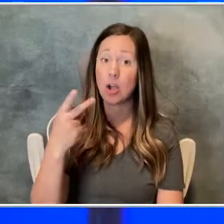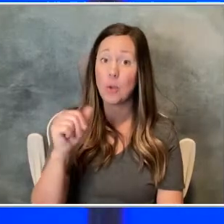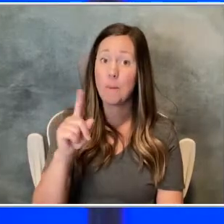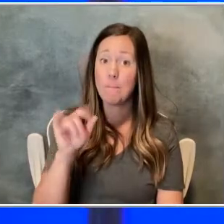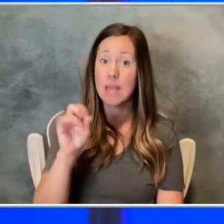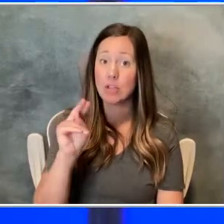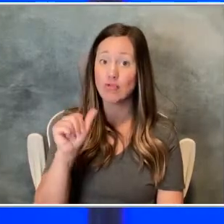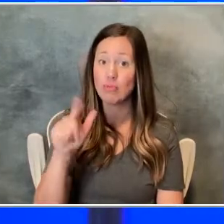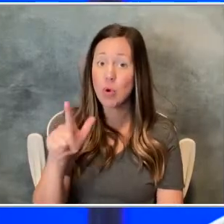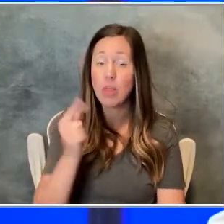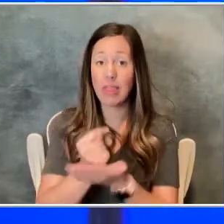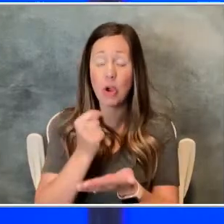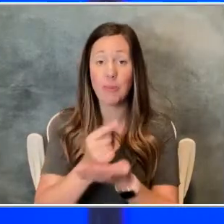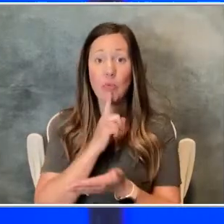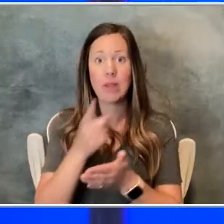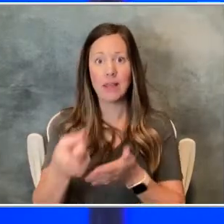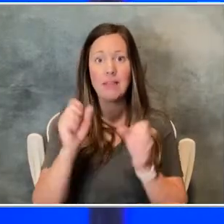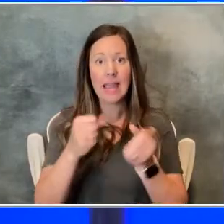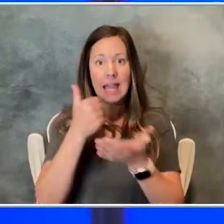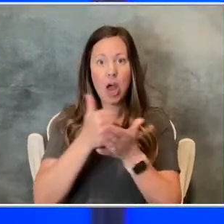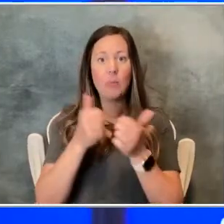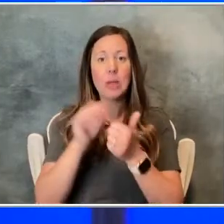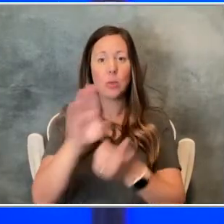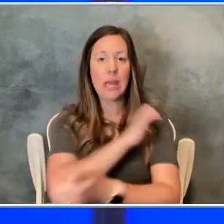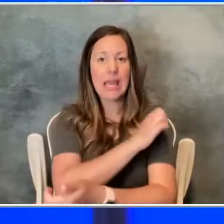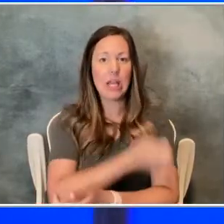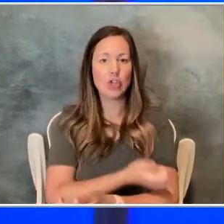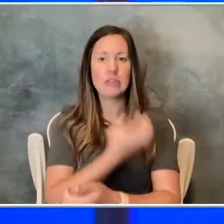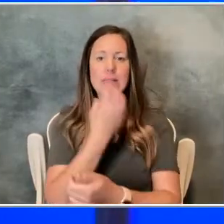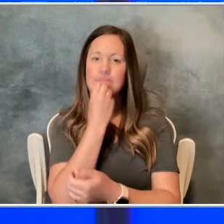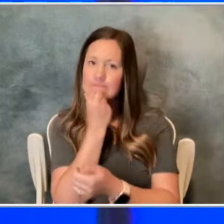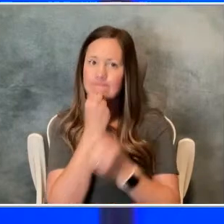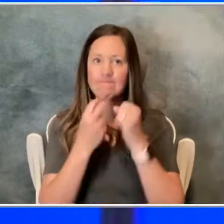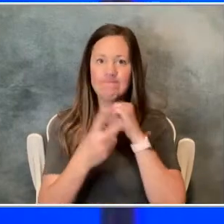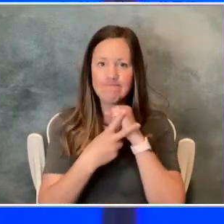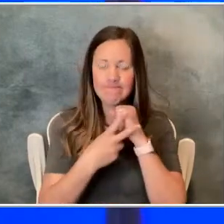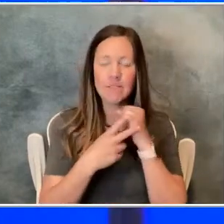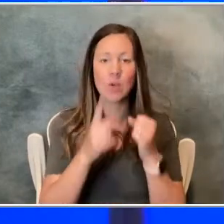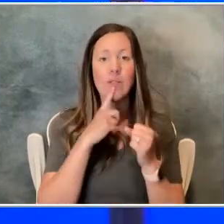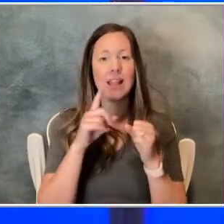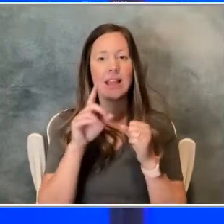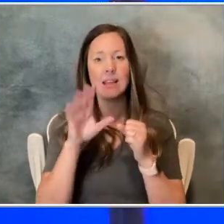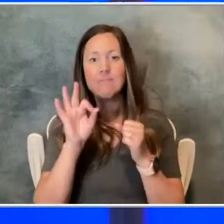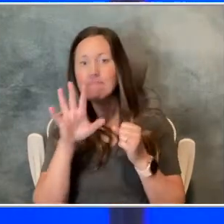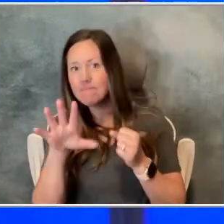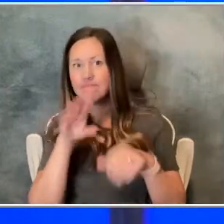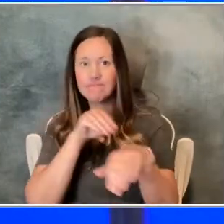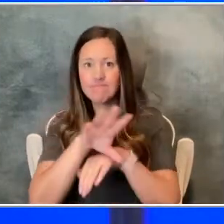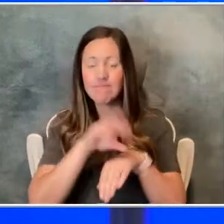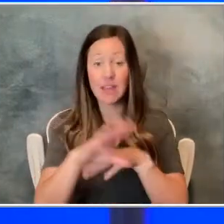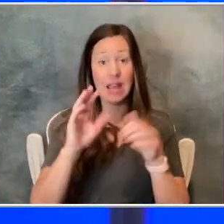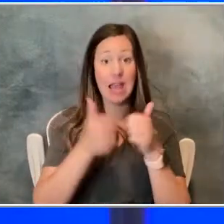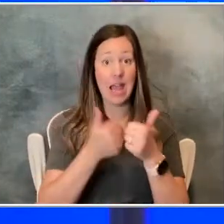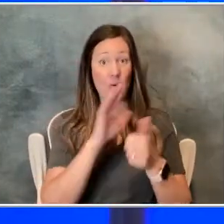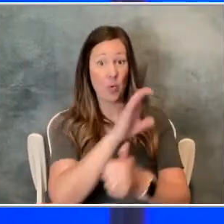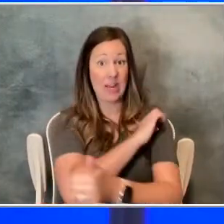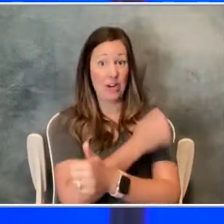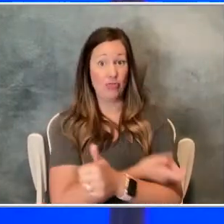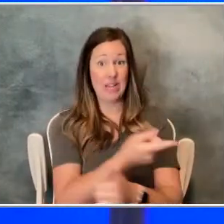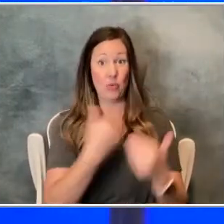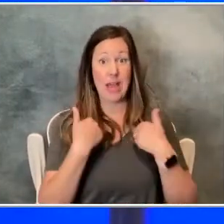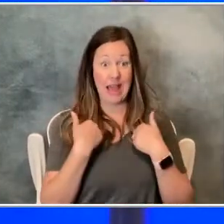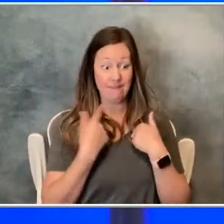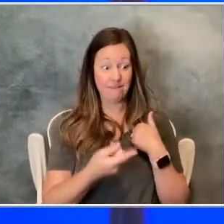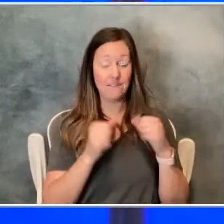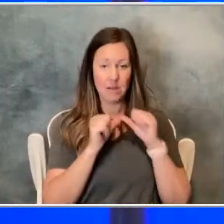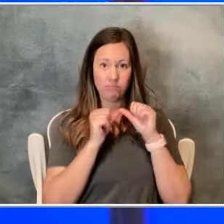with energy conservation. They can really give people tips and tricks about how to maintain the energy that they have to do the things that are very